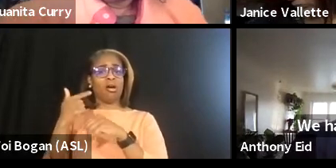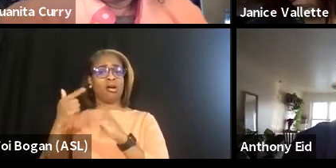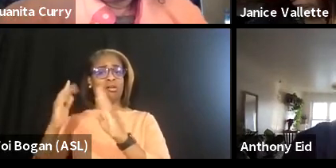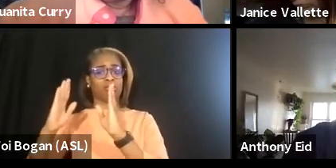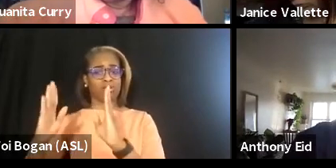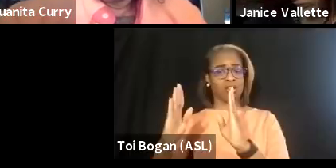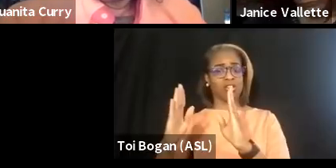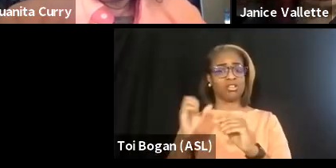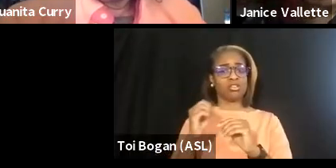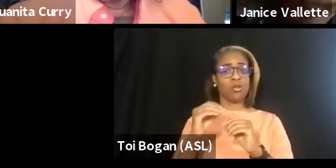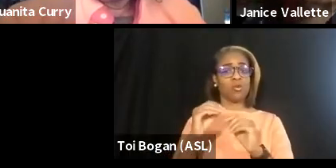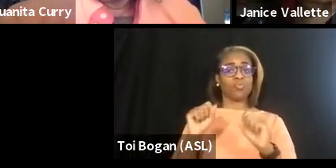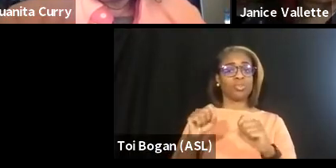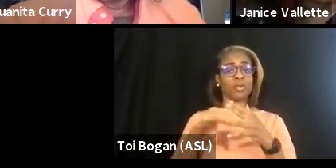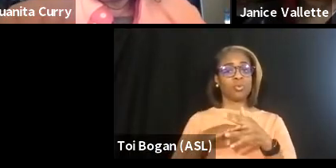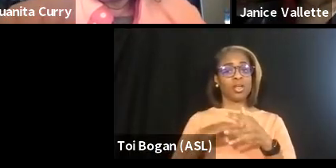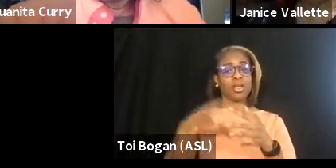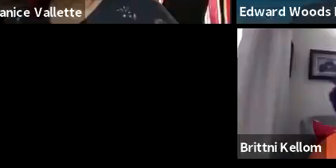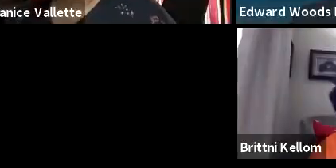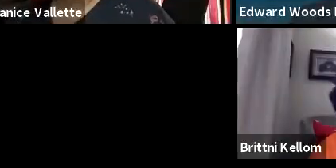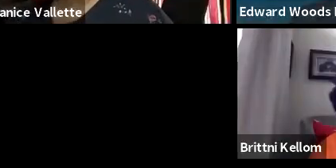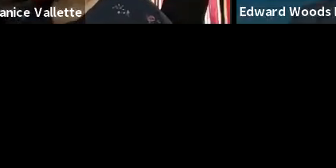Be back at 10:10.